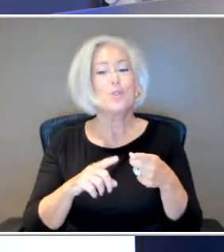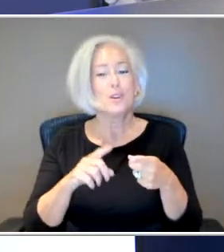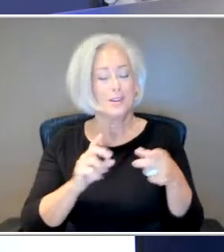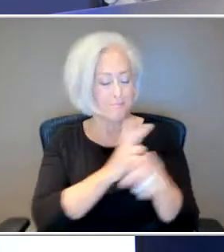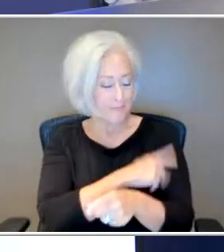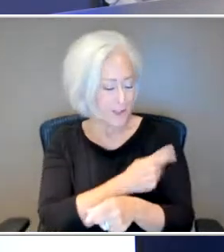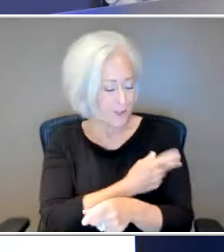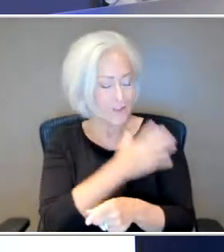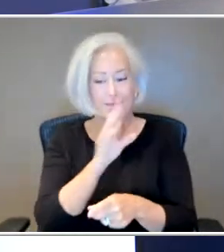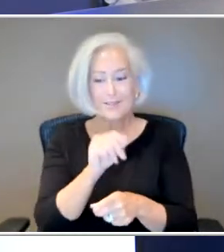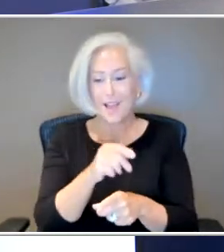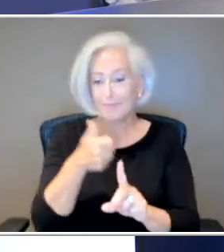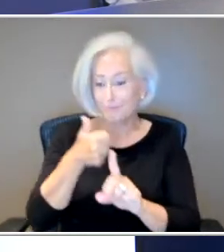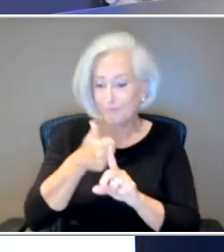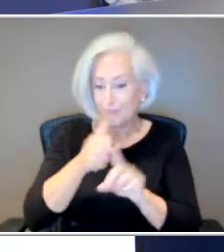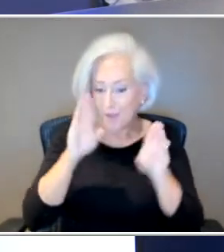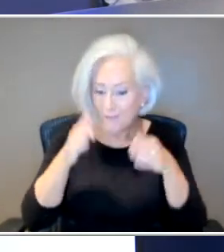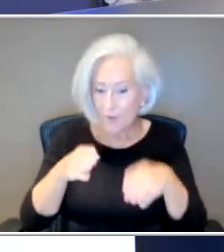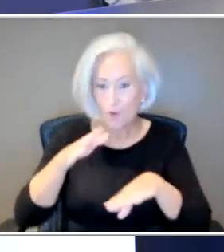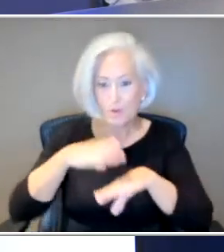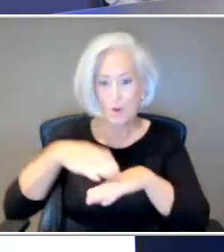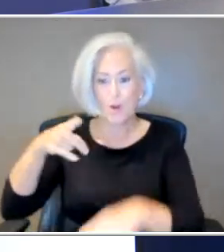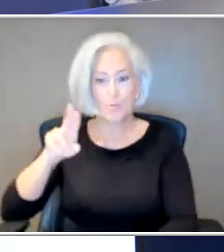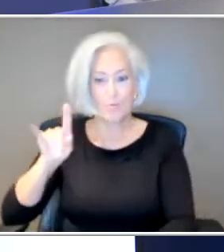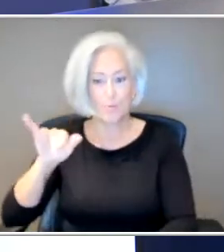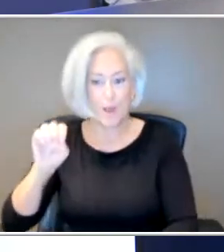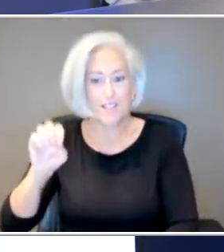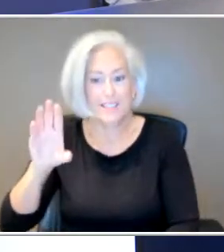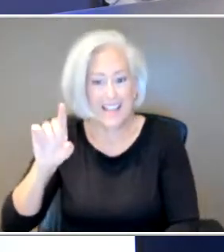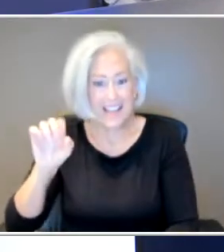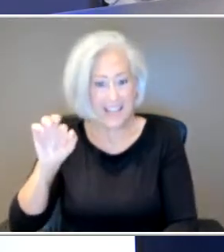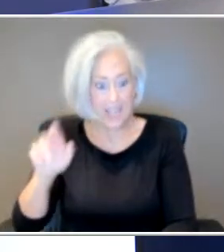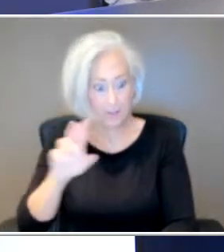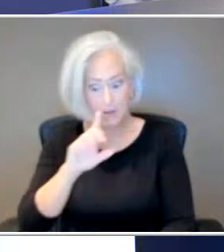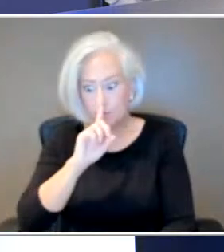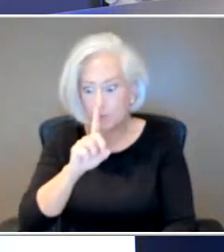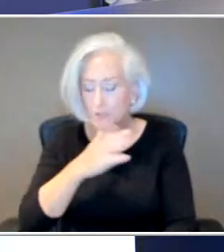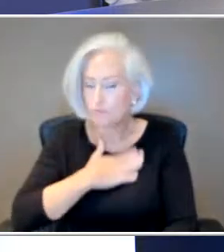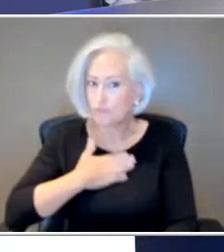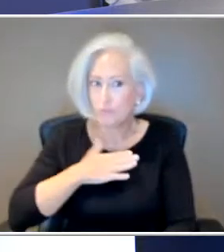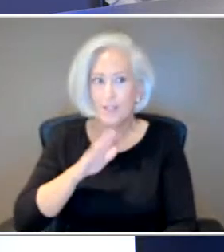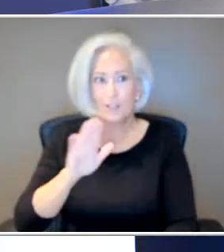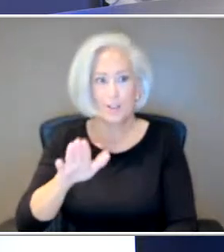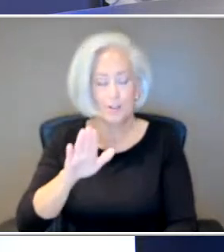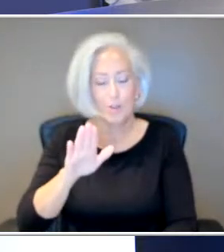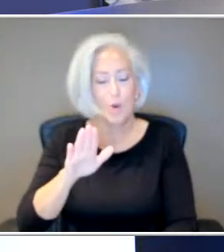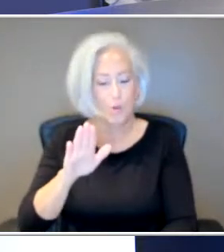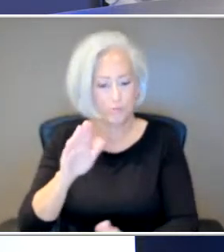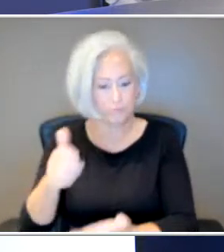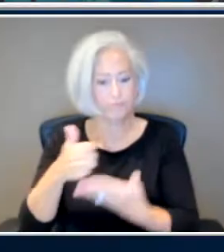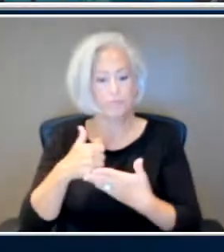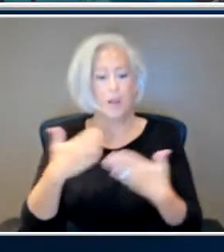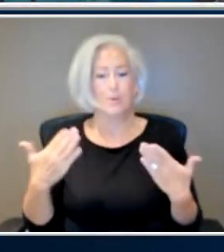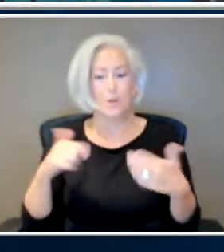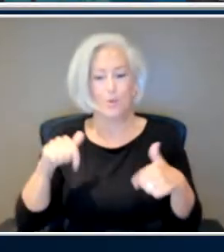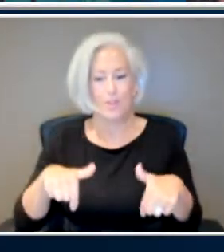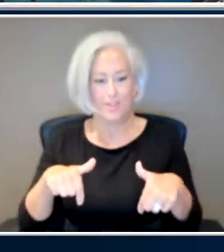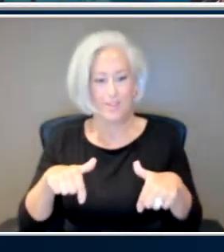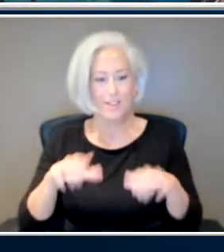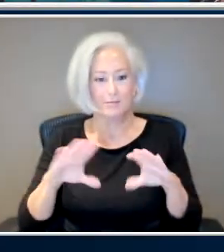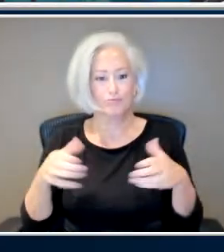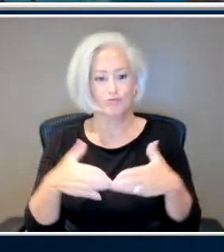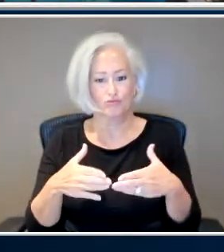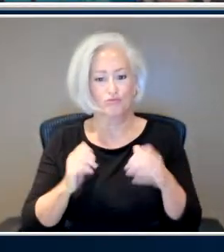cancer, and you've really been the catalyst for this entire series, so we appreciate that. And you have introduced us to these, I keep calling